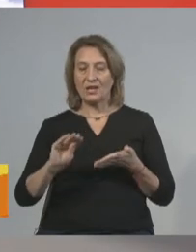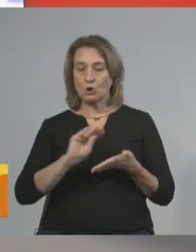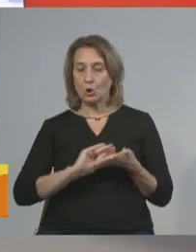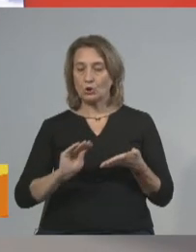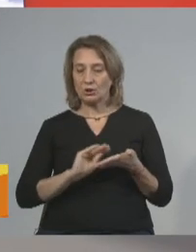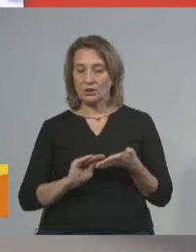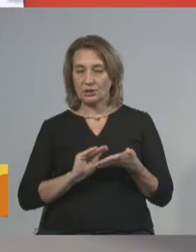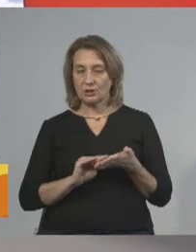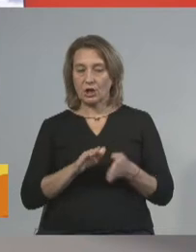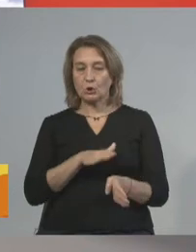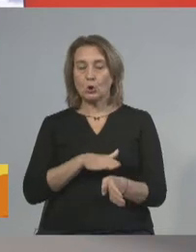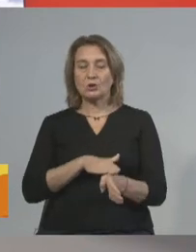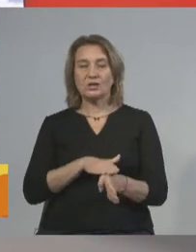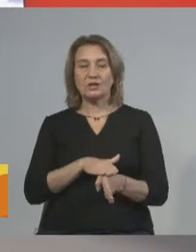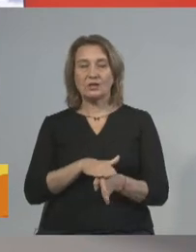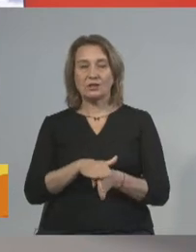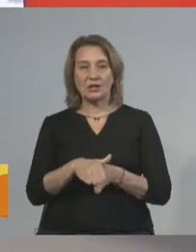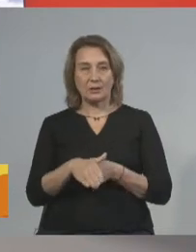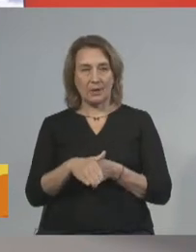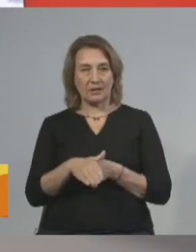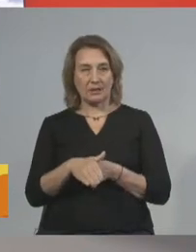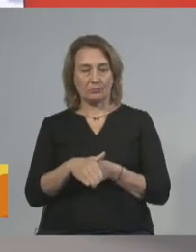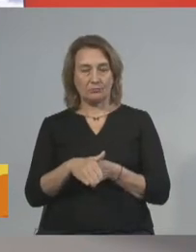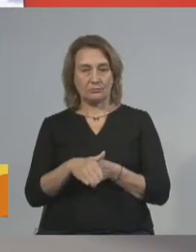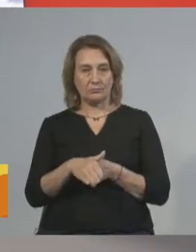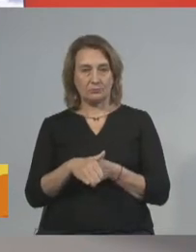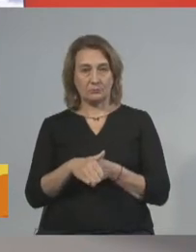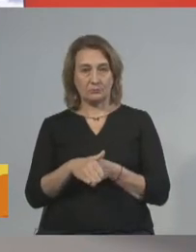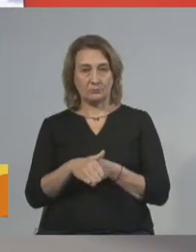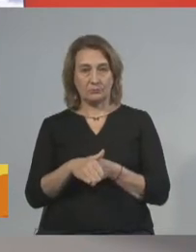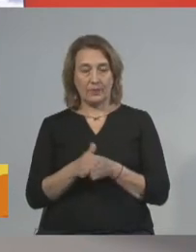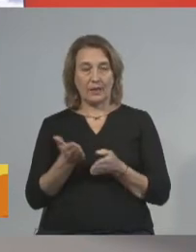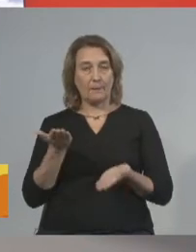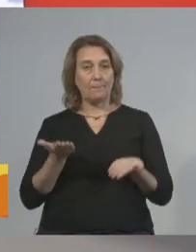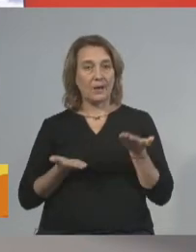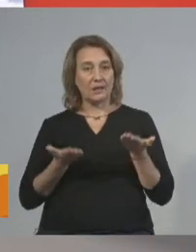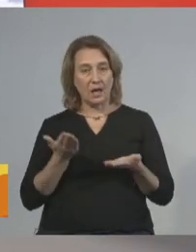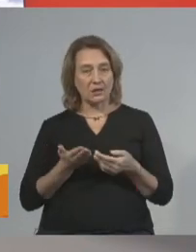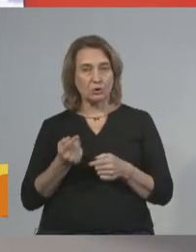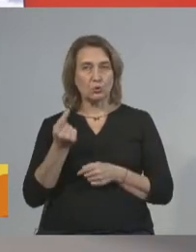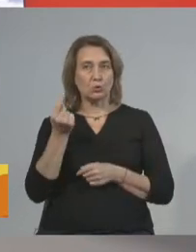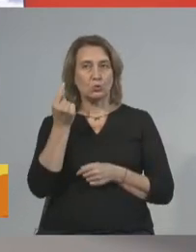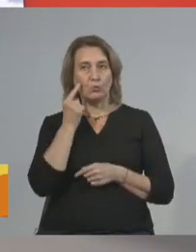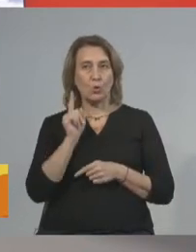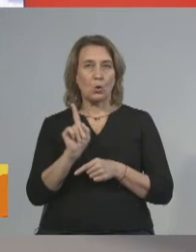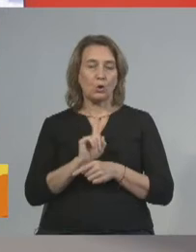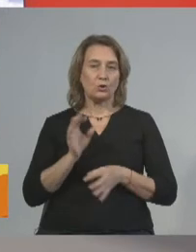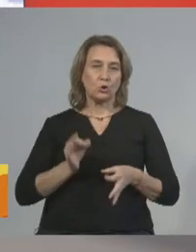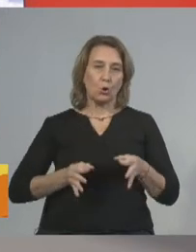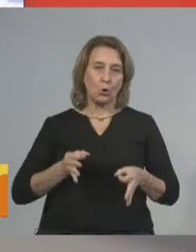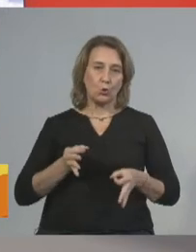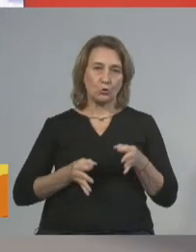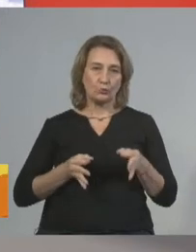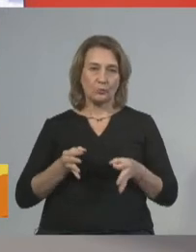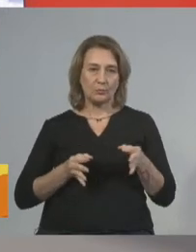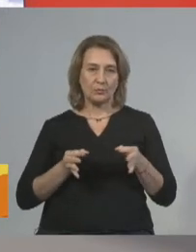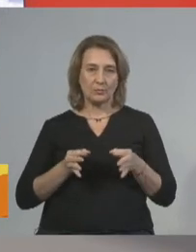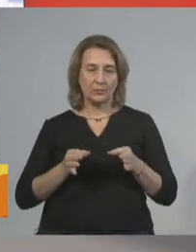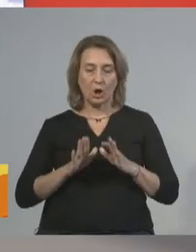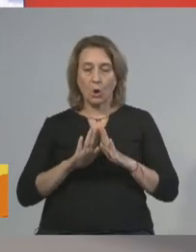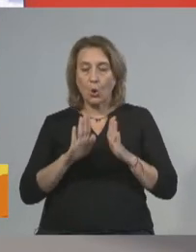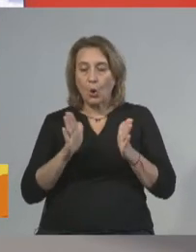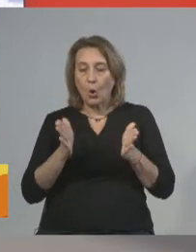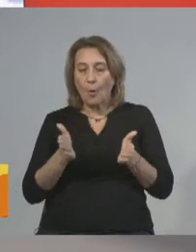this is not a guideline this is a guideline on supporting gender balance